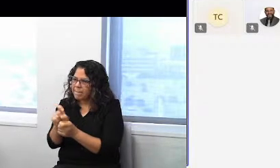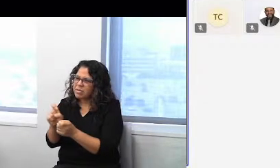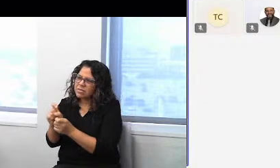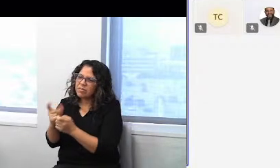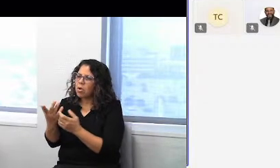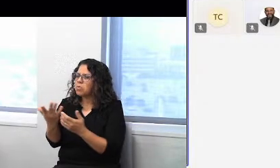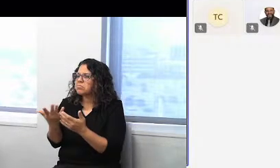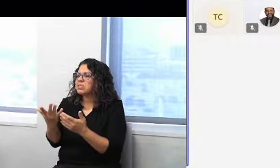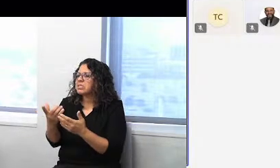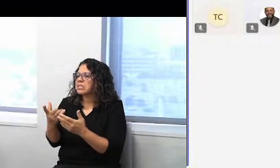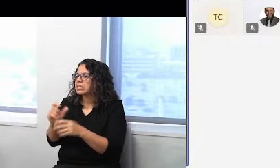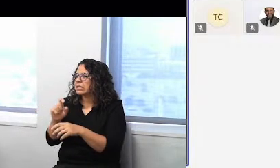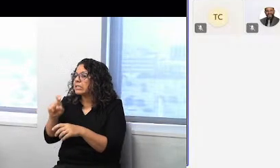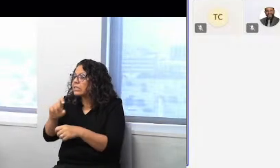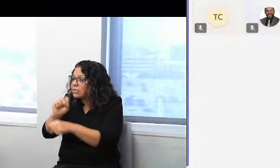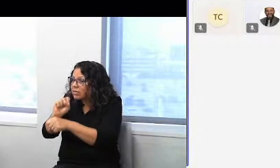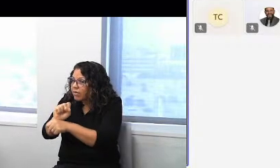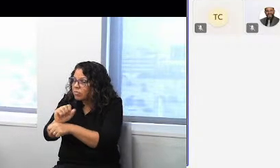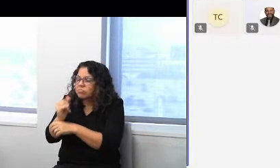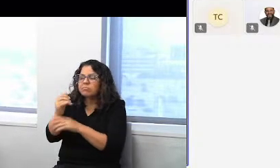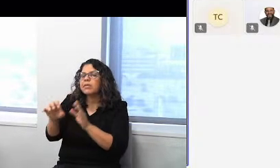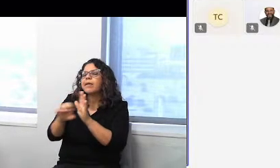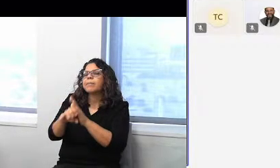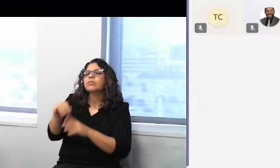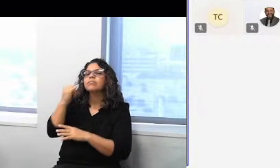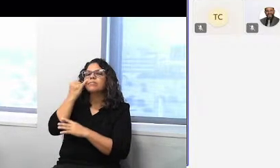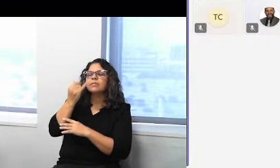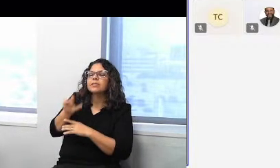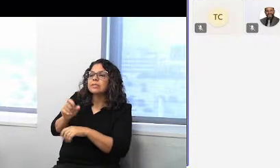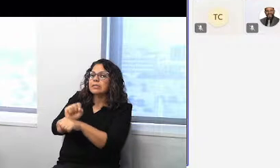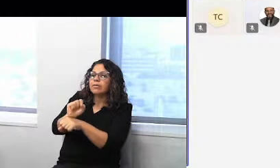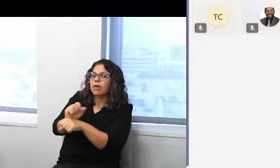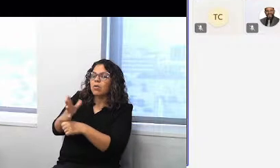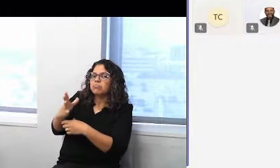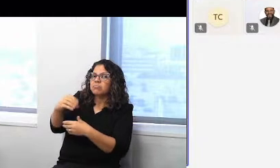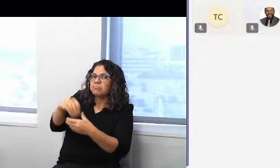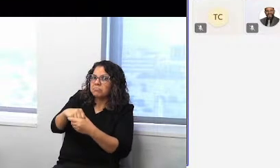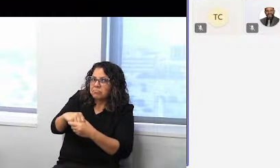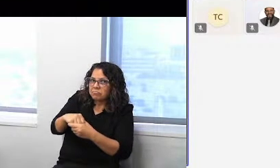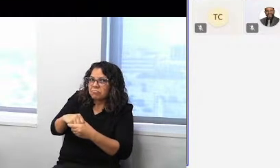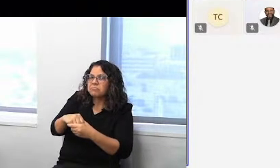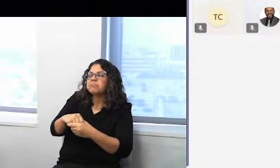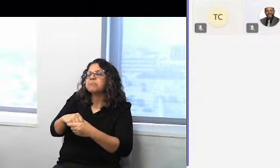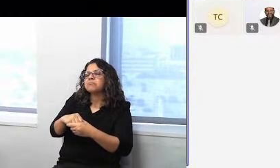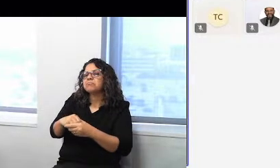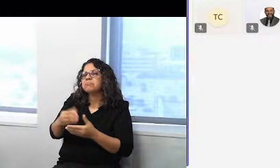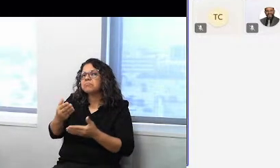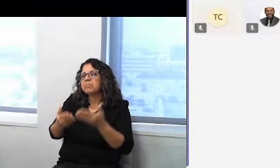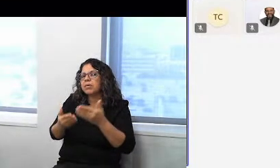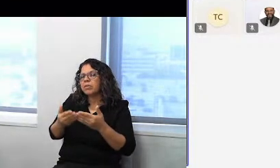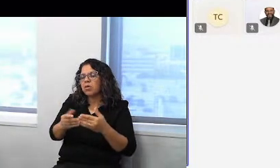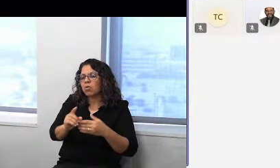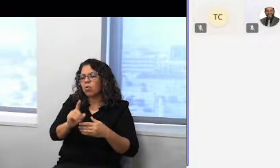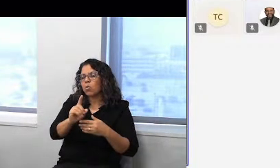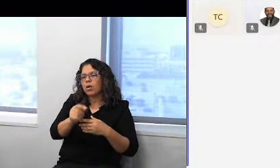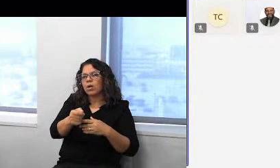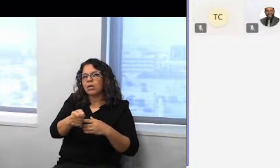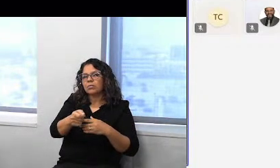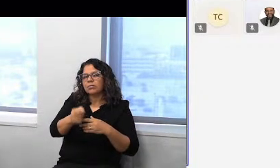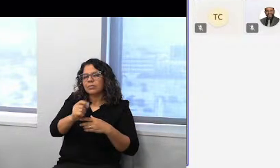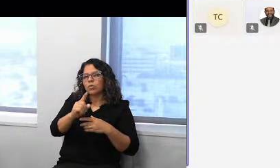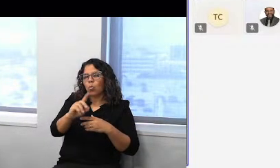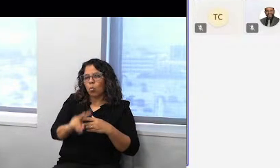the bus? Would it involve adding breaker and a half bays? And would it involve adding transformer and